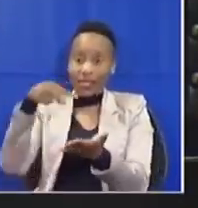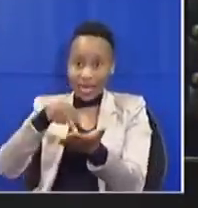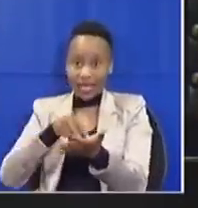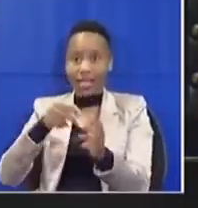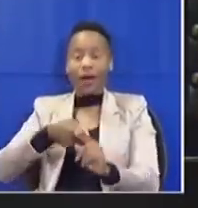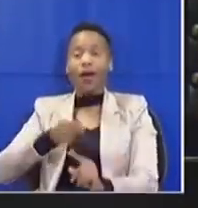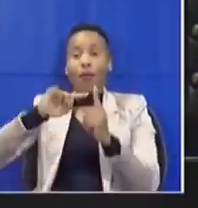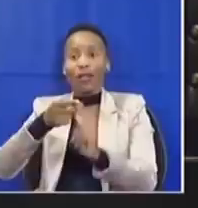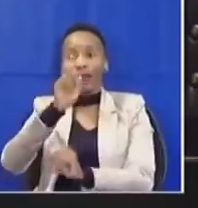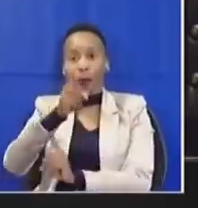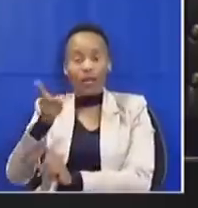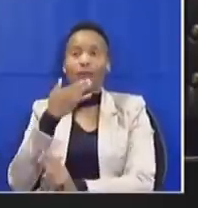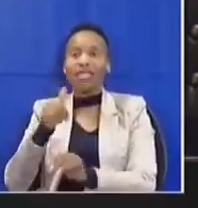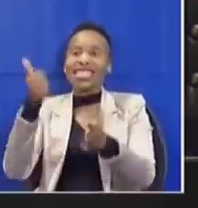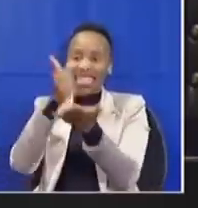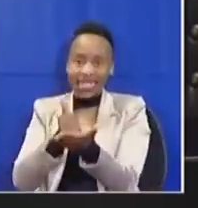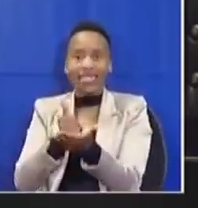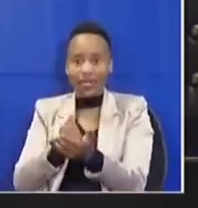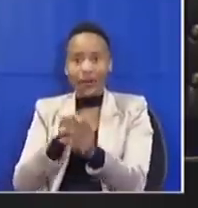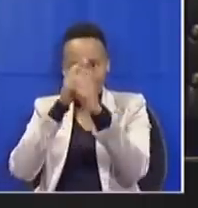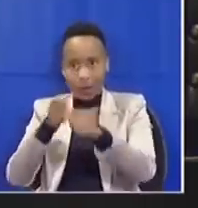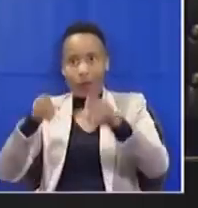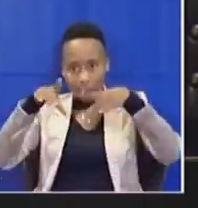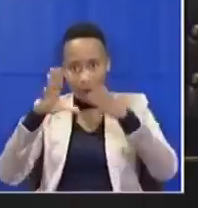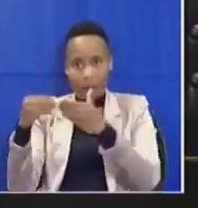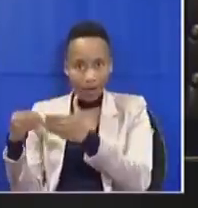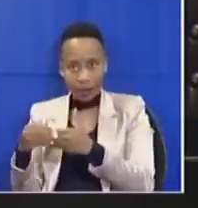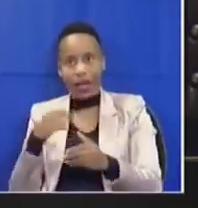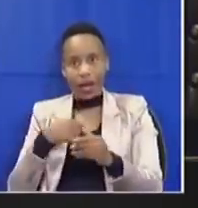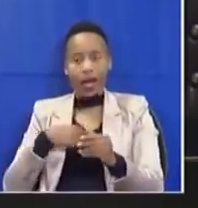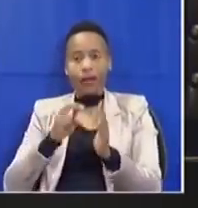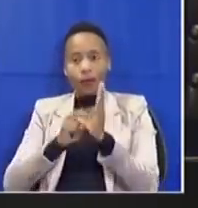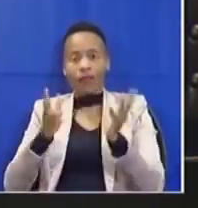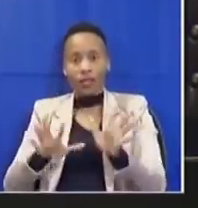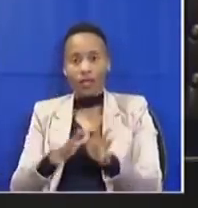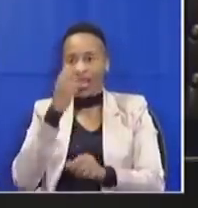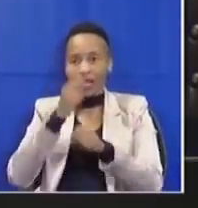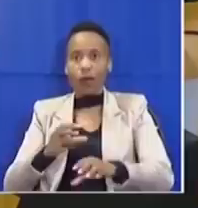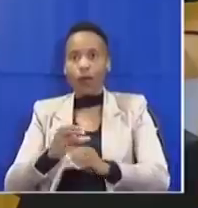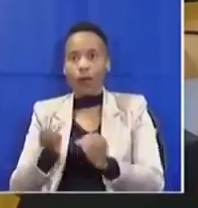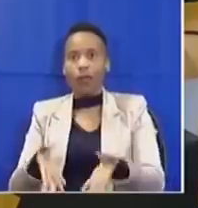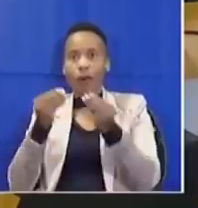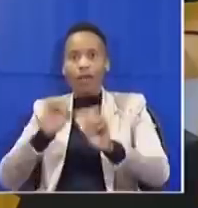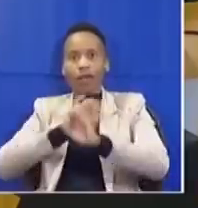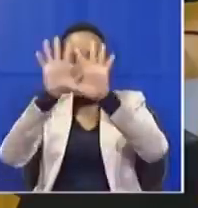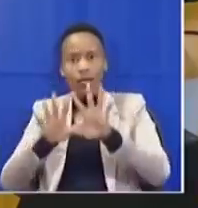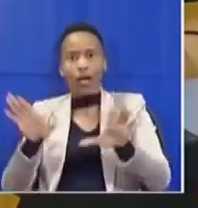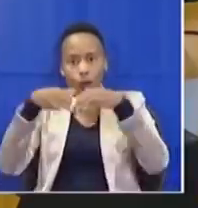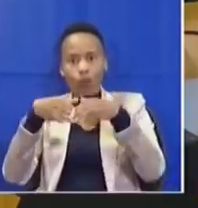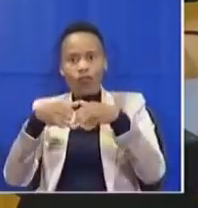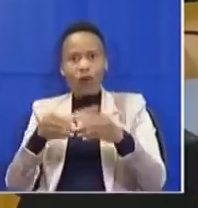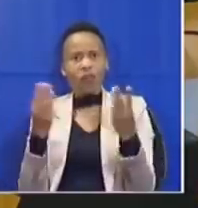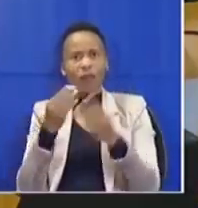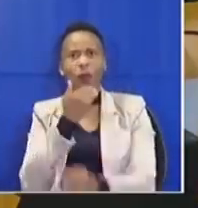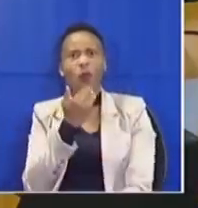your seats, Honourable Members, I've ruled. Chair. Take your seats. I just want to get a clarity. Who's a group of people here? We are Honourable Members here in this